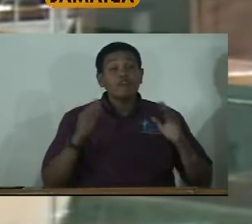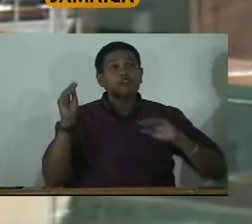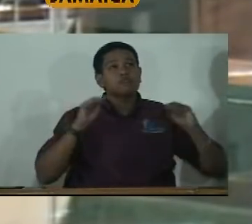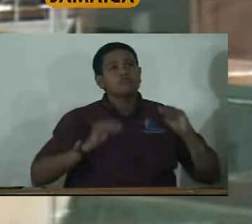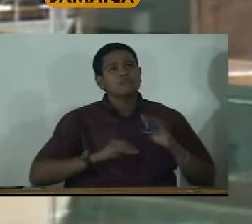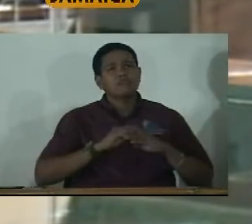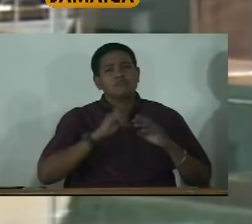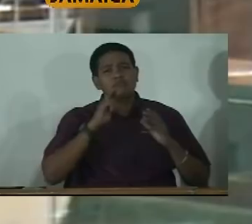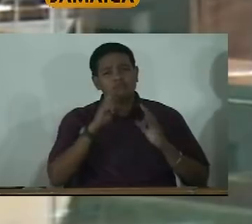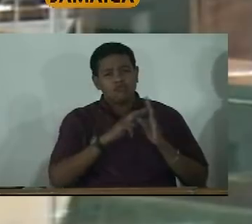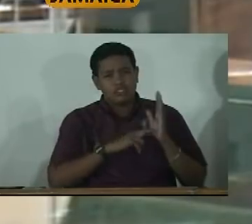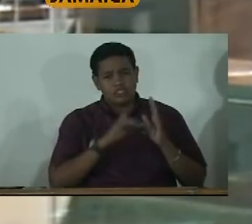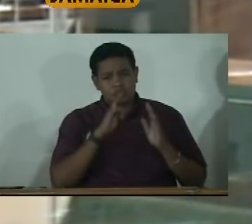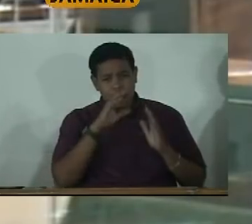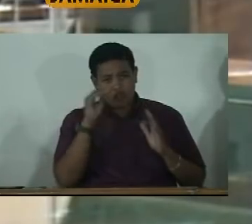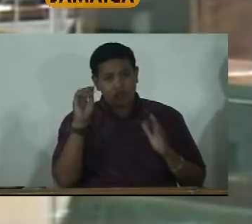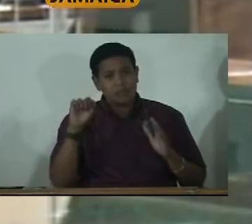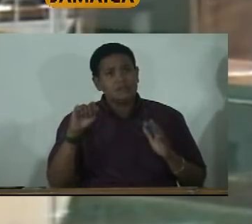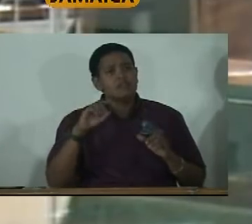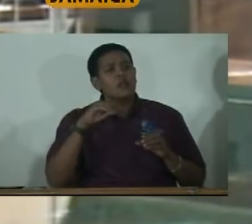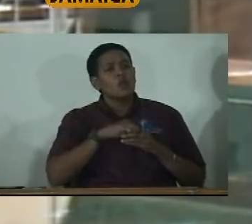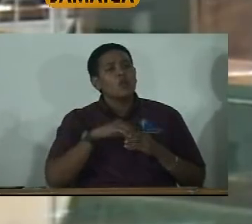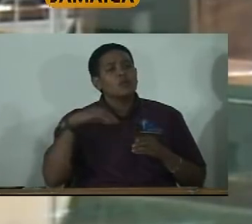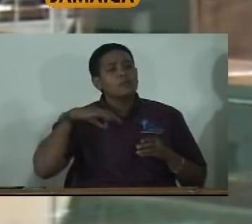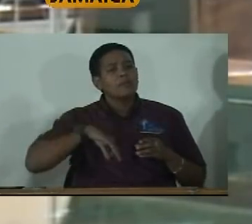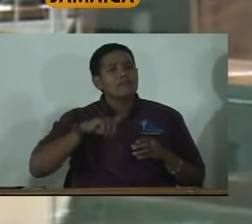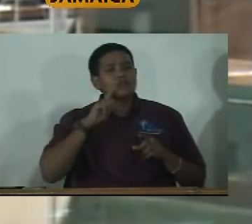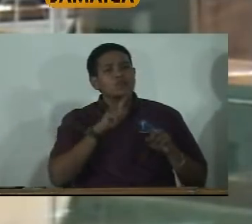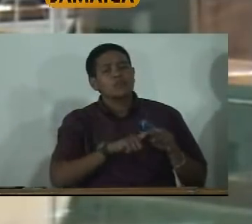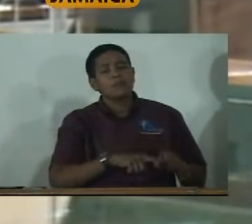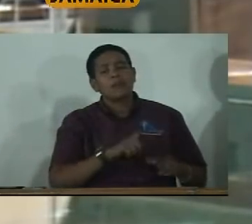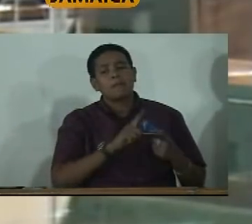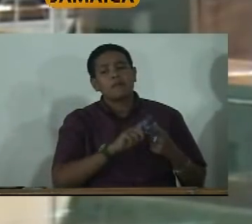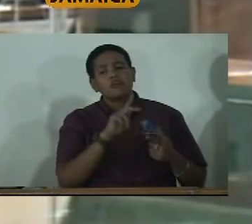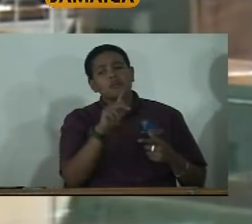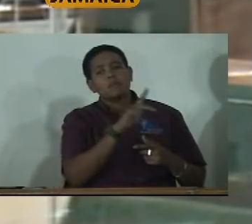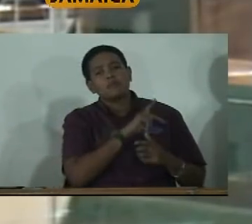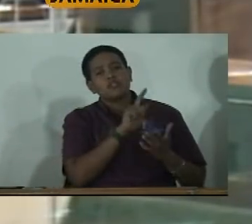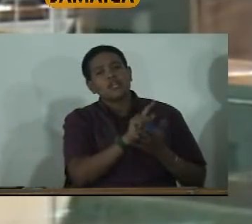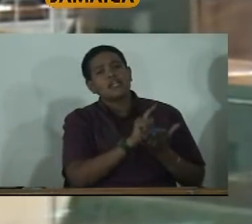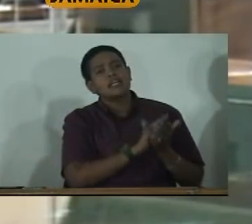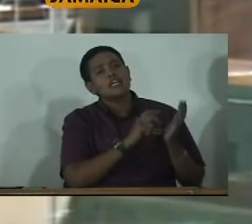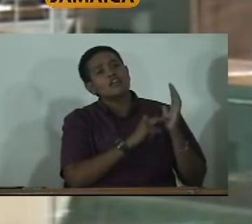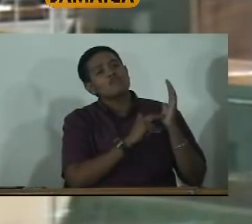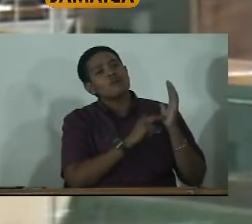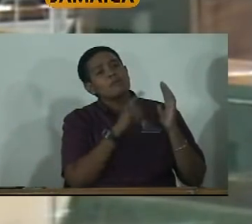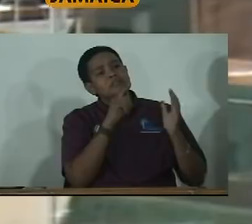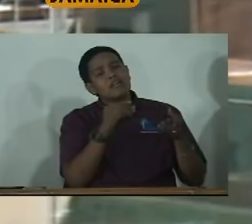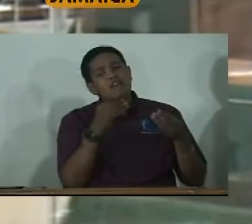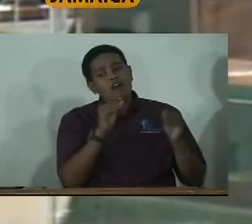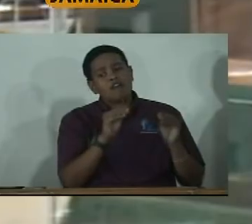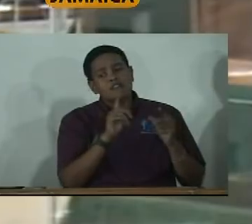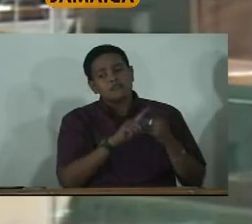grant of the benefits to the dependents and the personal legal representatives of the officers and